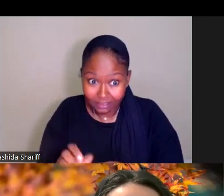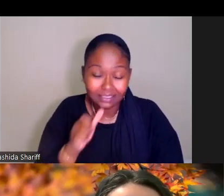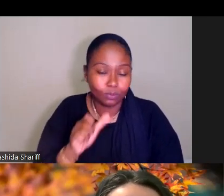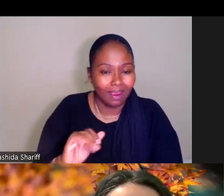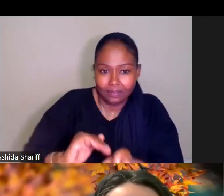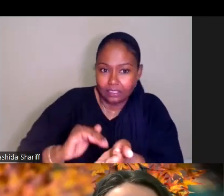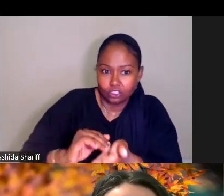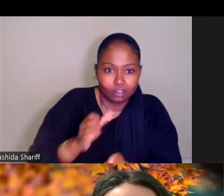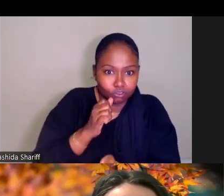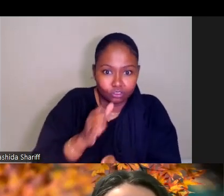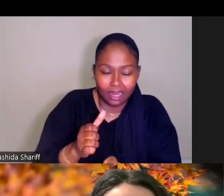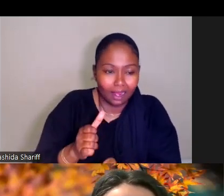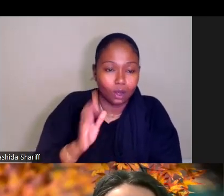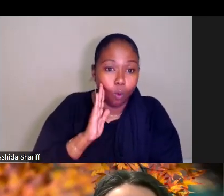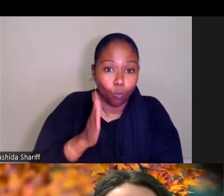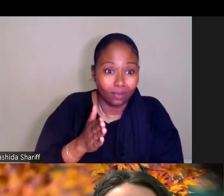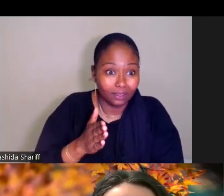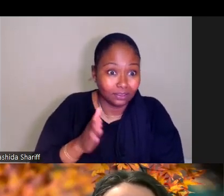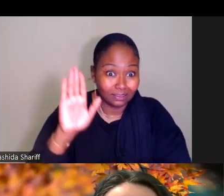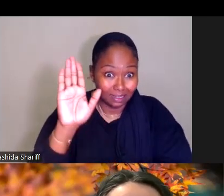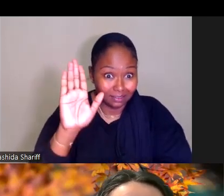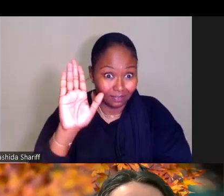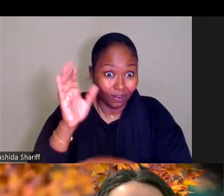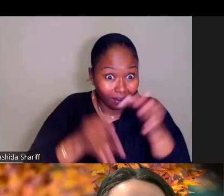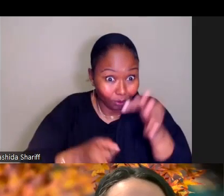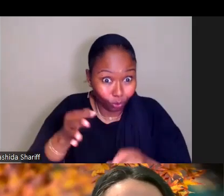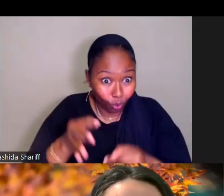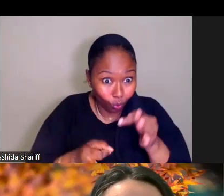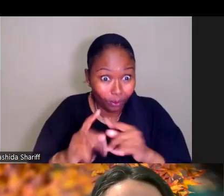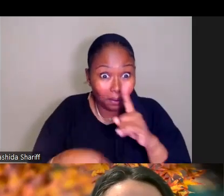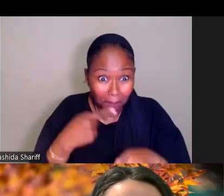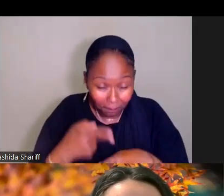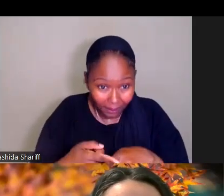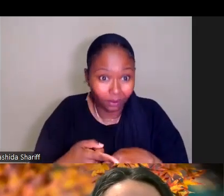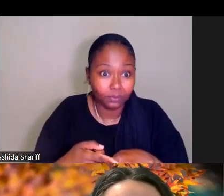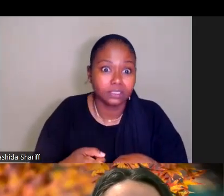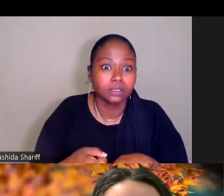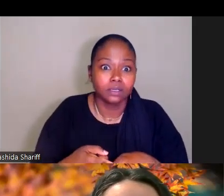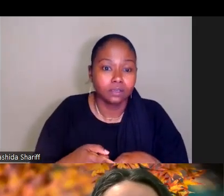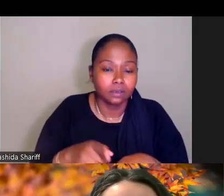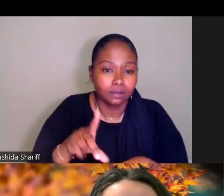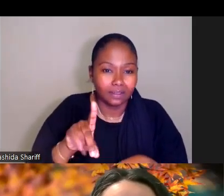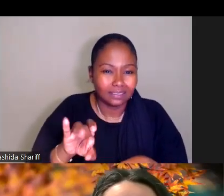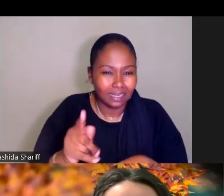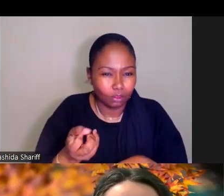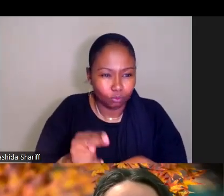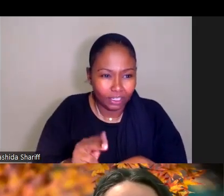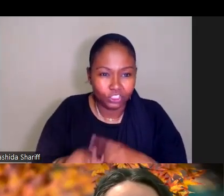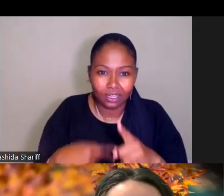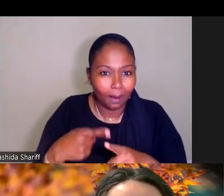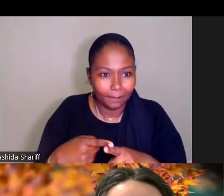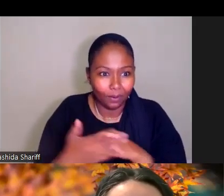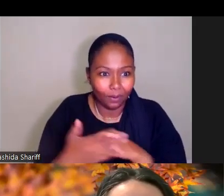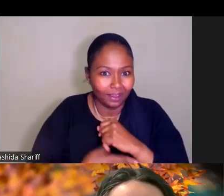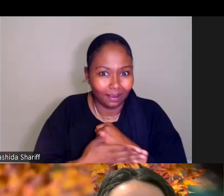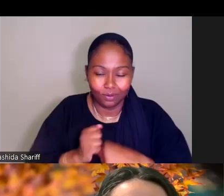to testify in court about the capacity declaration, issues with county council staffing, that,